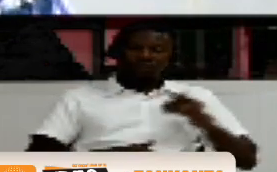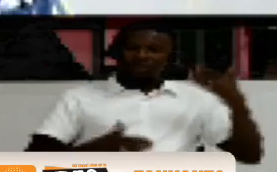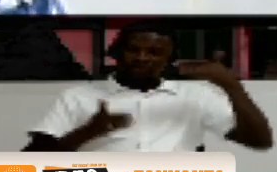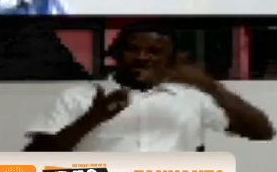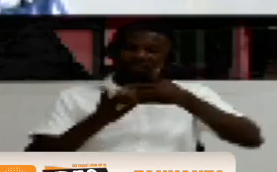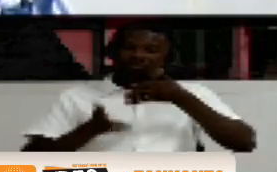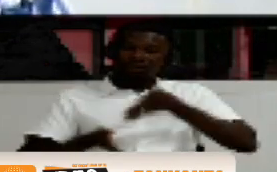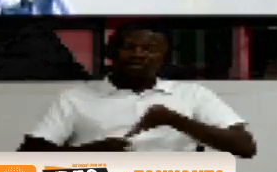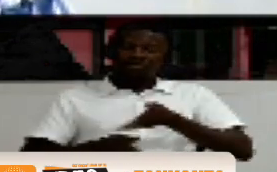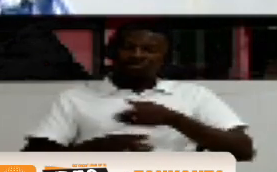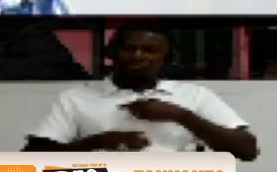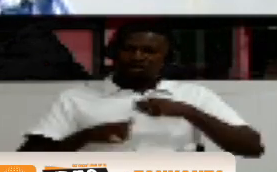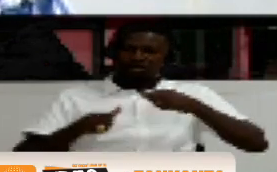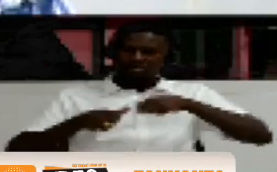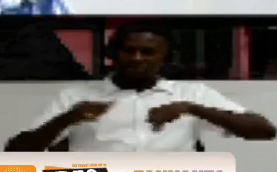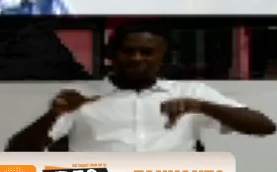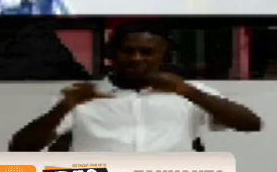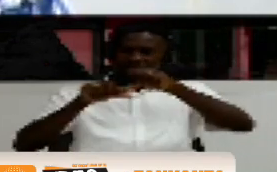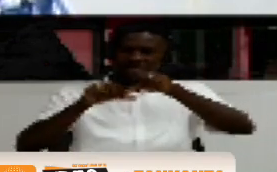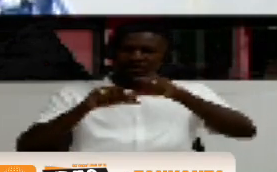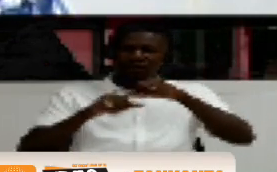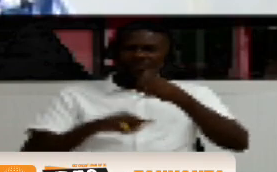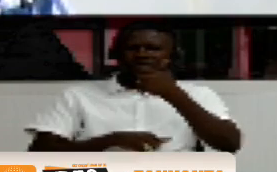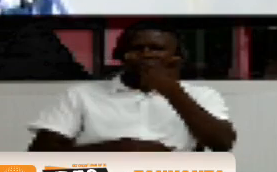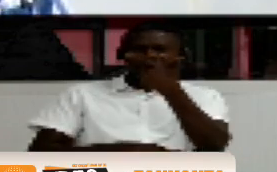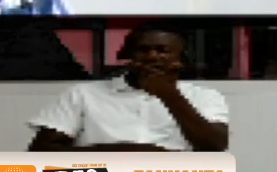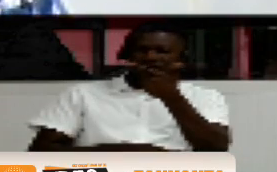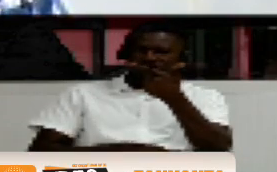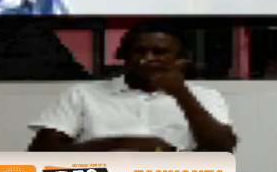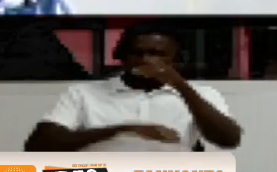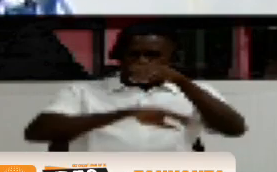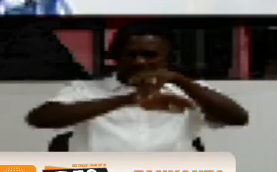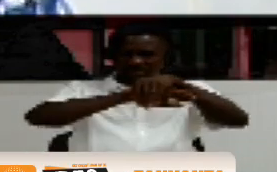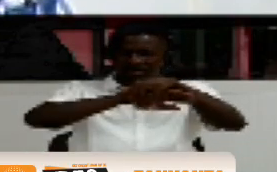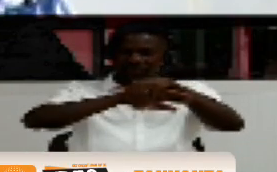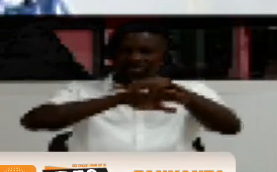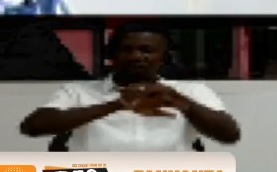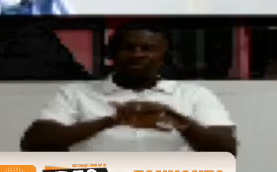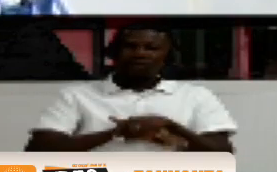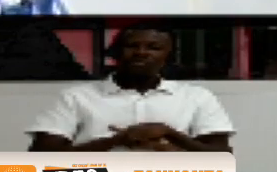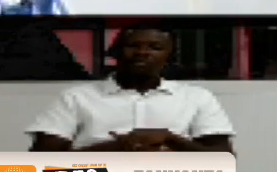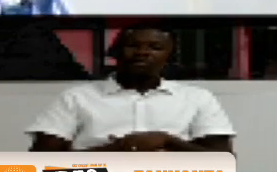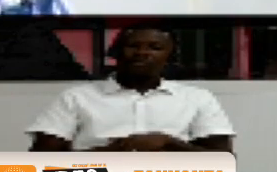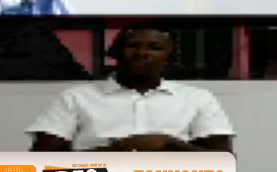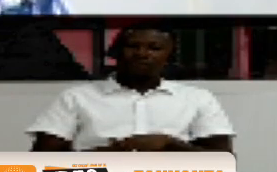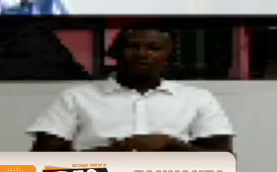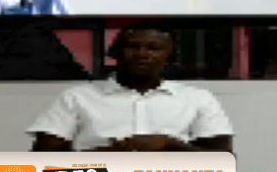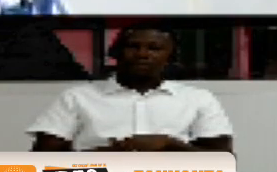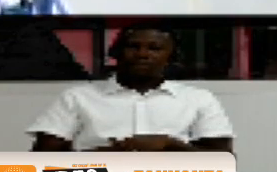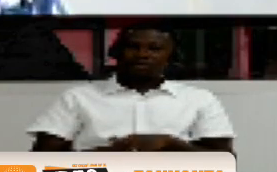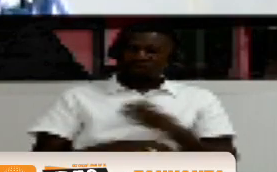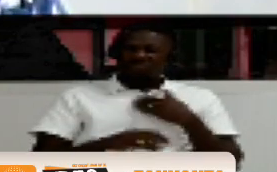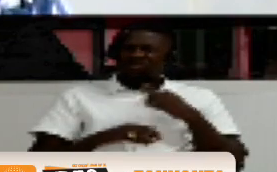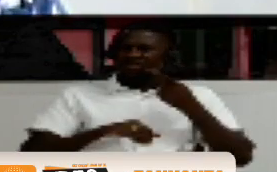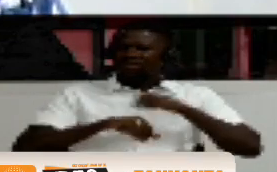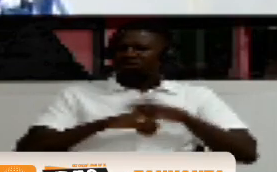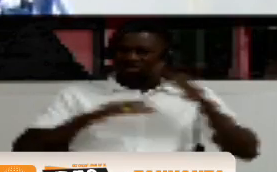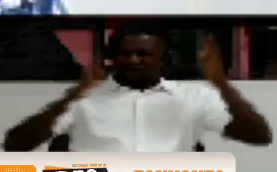around 7 o'clock in the evening. It was even